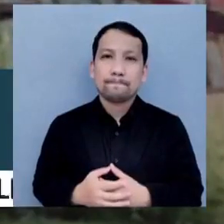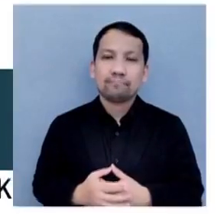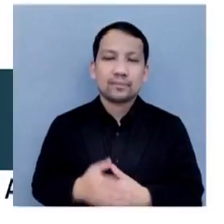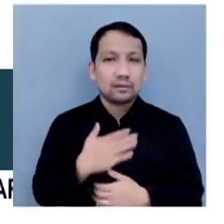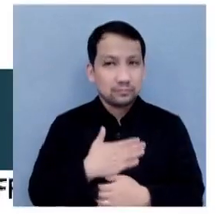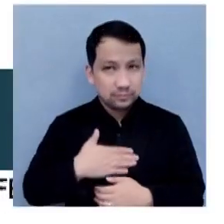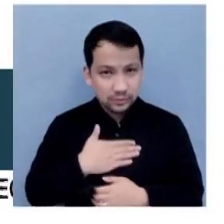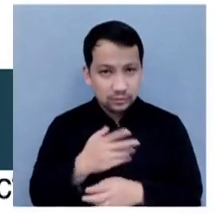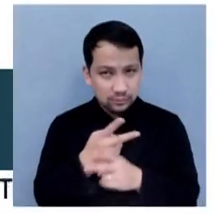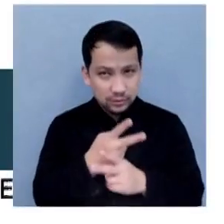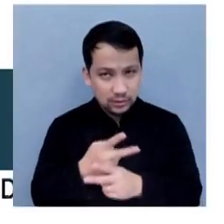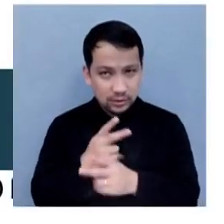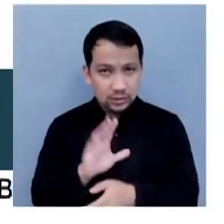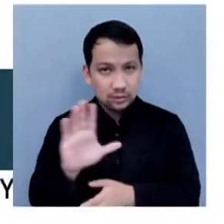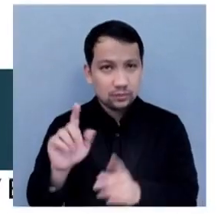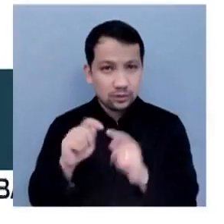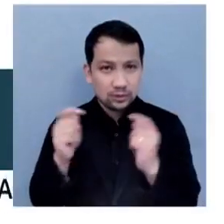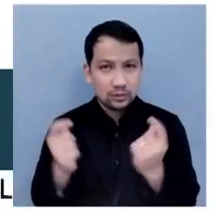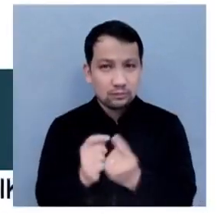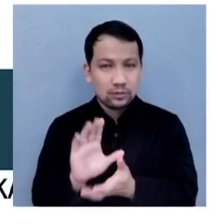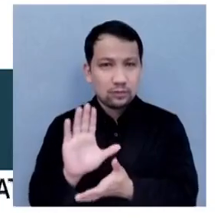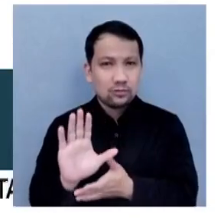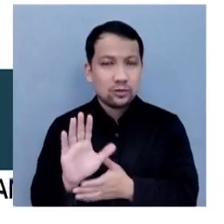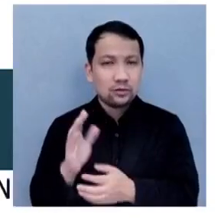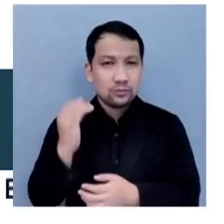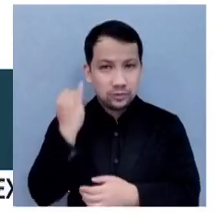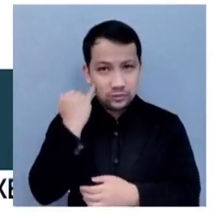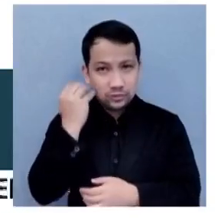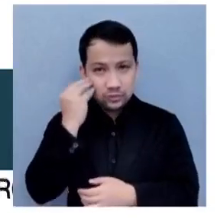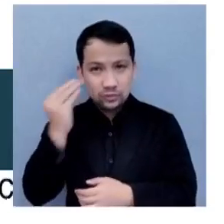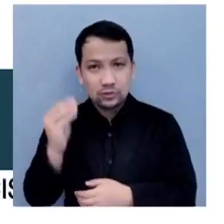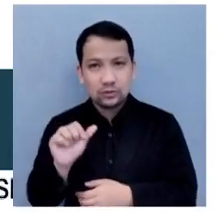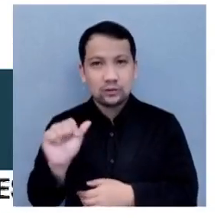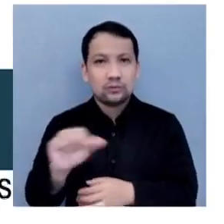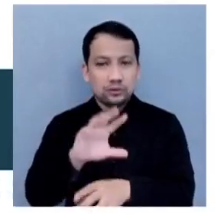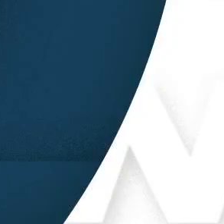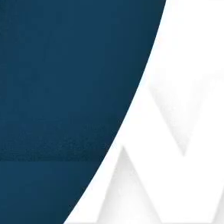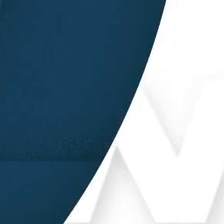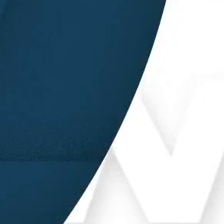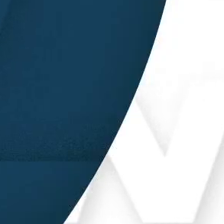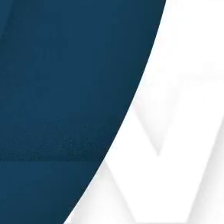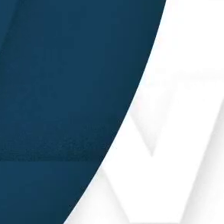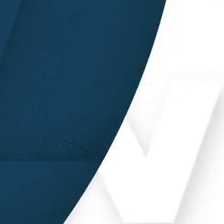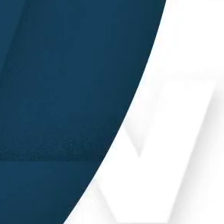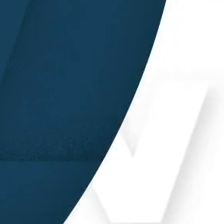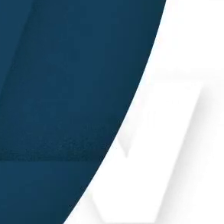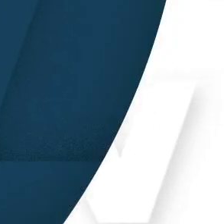take care to you and the team accompanying you. Our very own Jonathan Magistrado there joining us on the line. Take care.